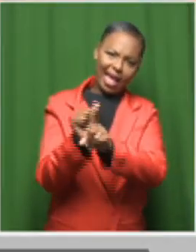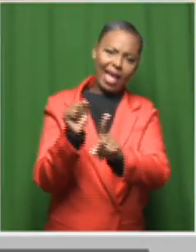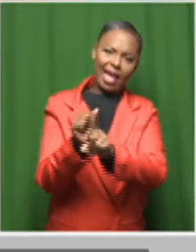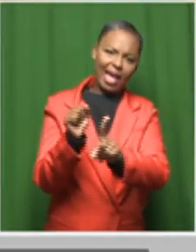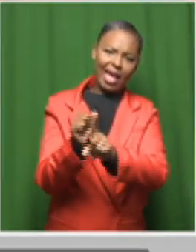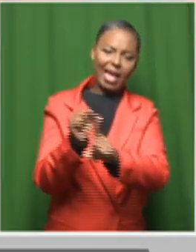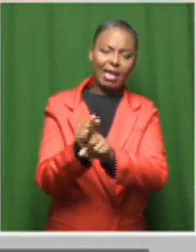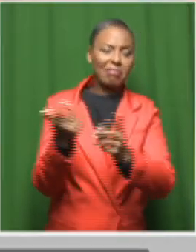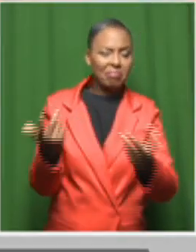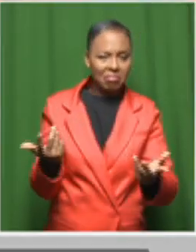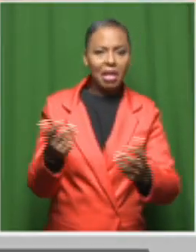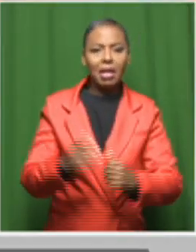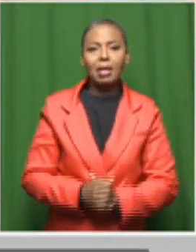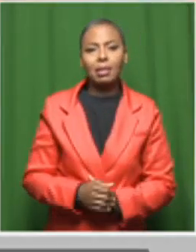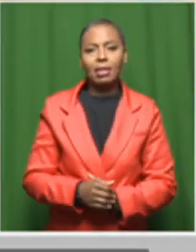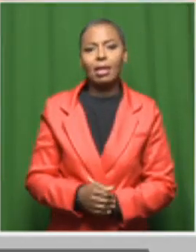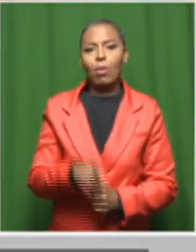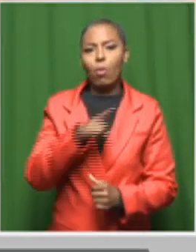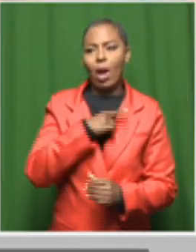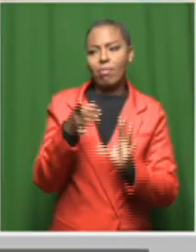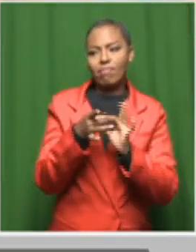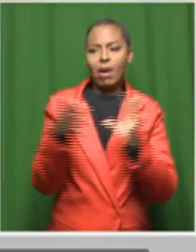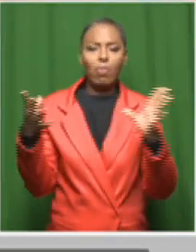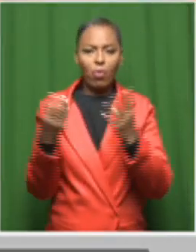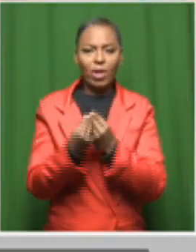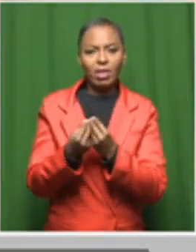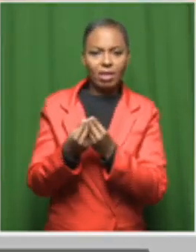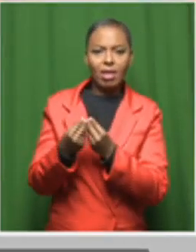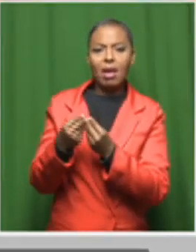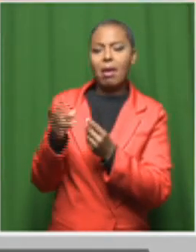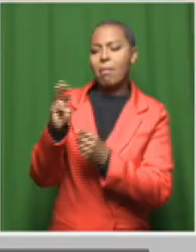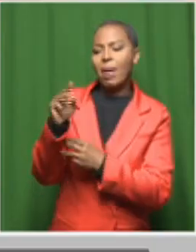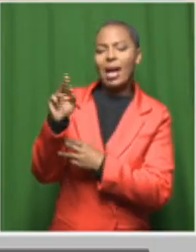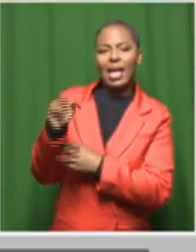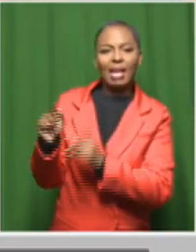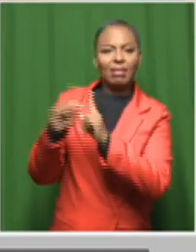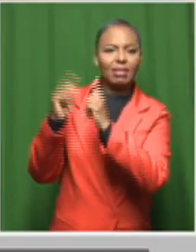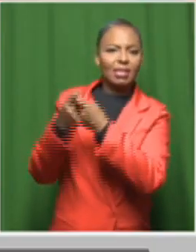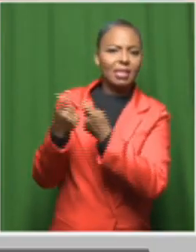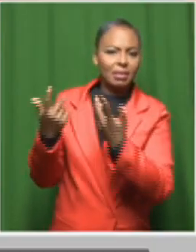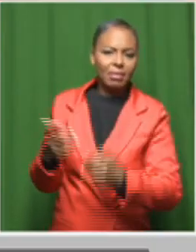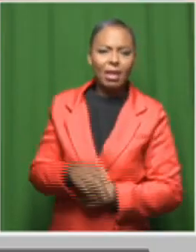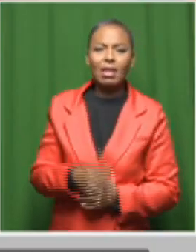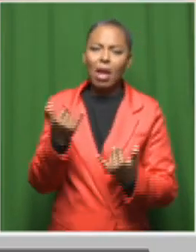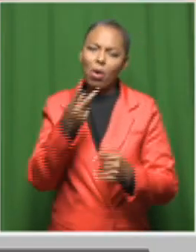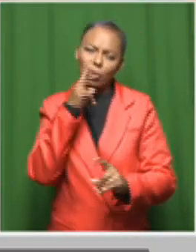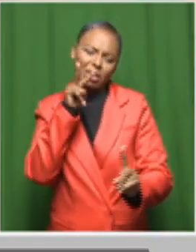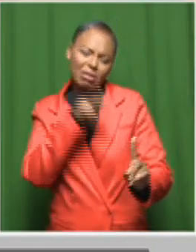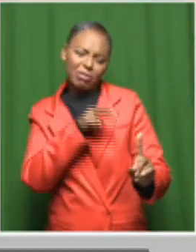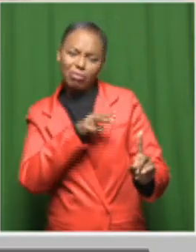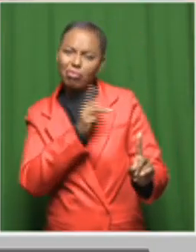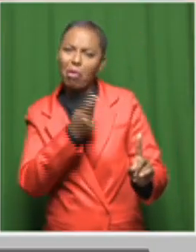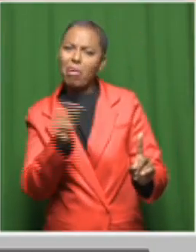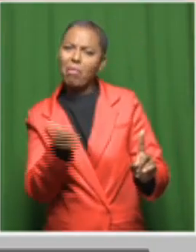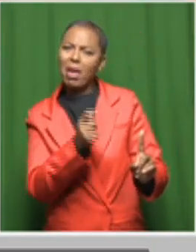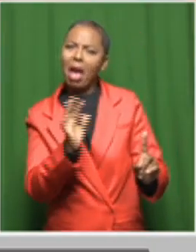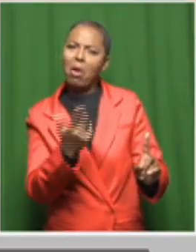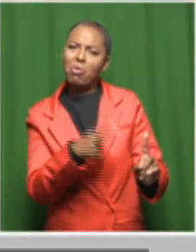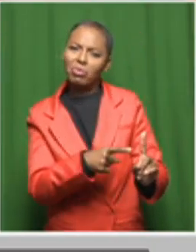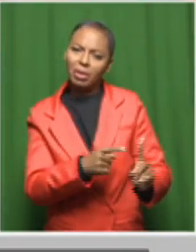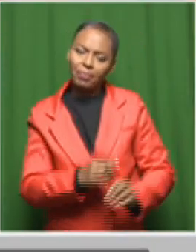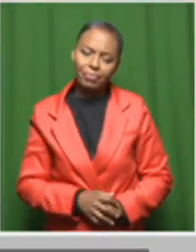cut ties with Murray and his team. Just share some insights into what you've been seeing around that Djokovic camp. Well, it's been a